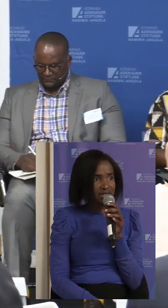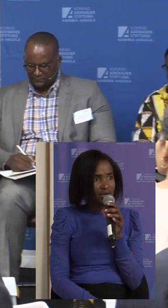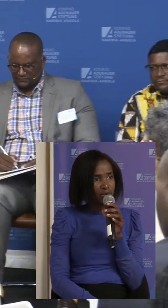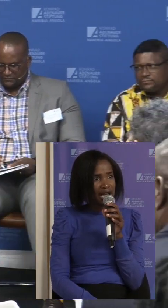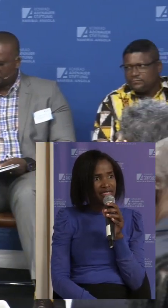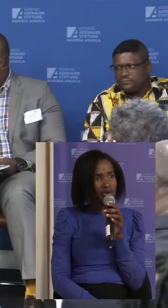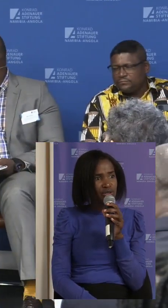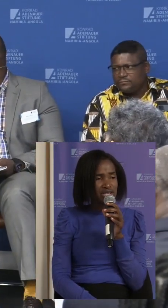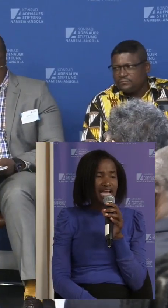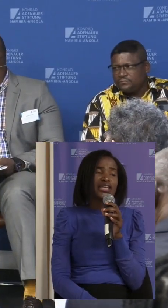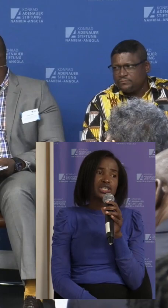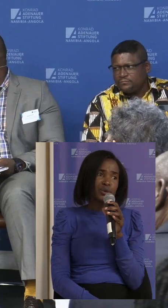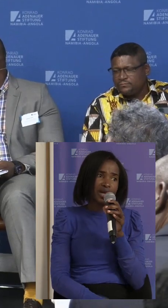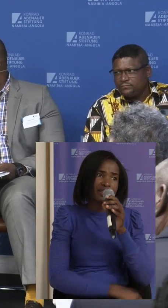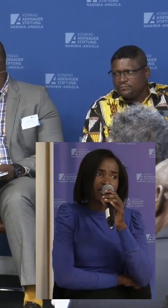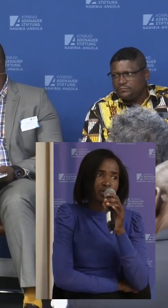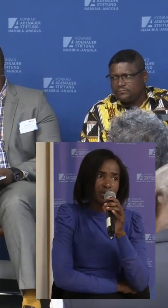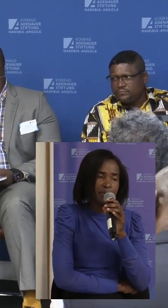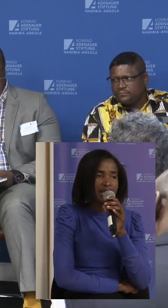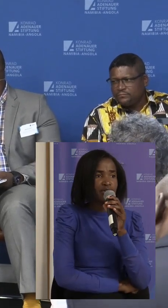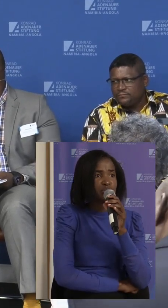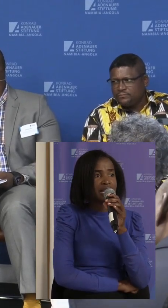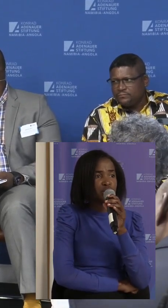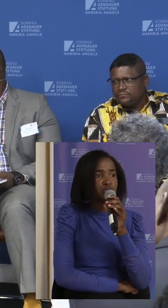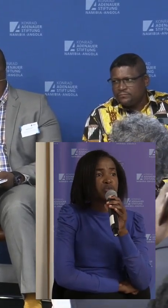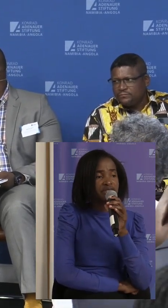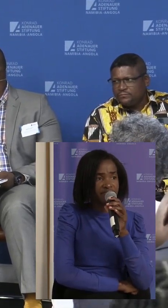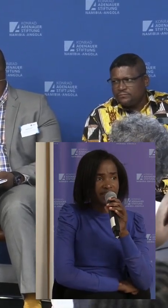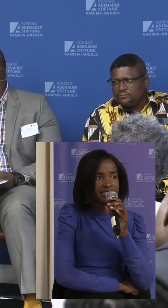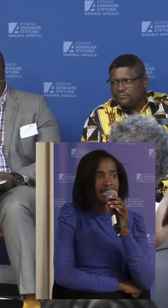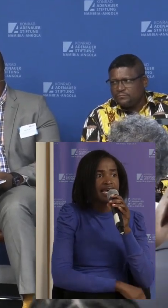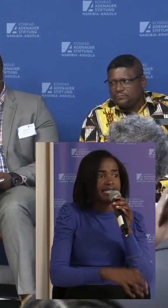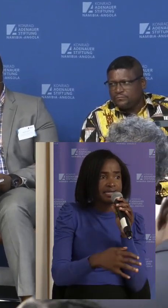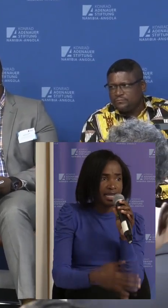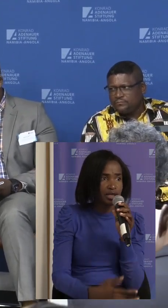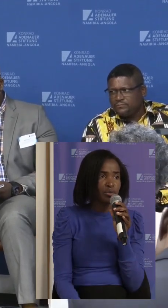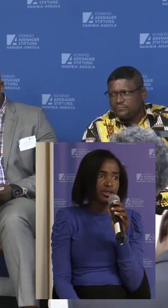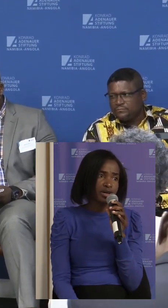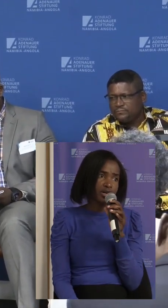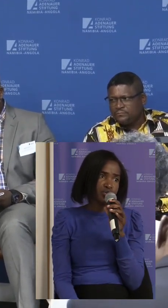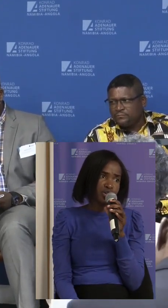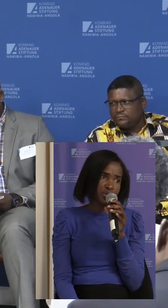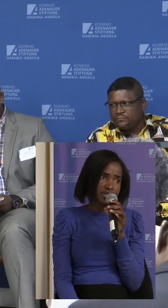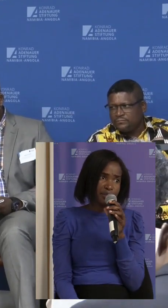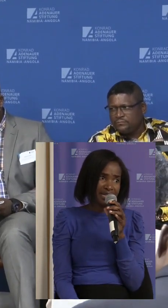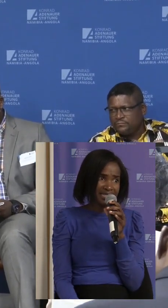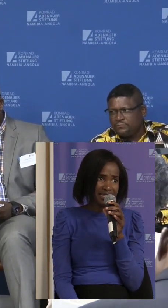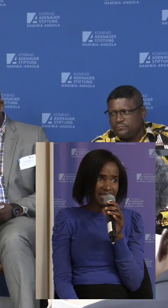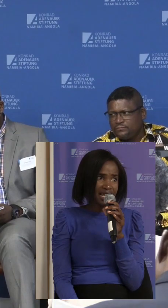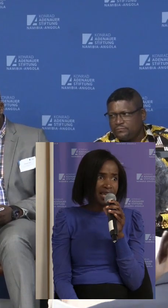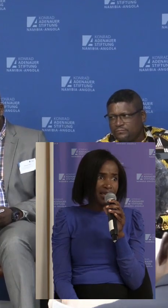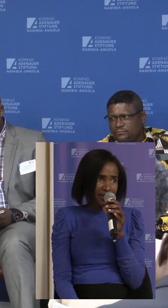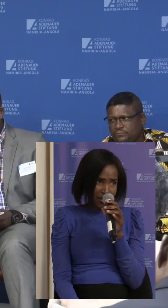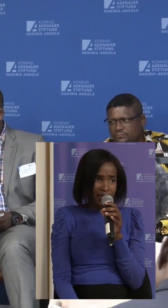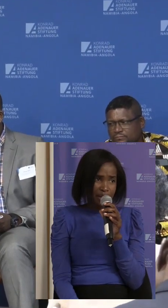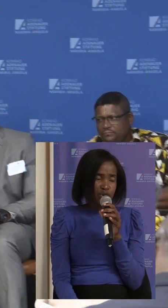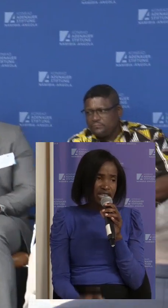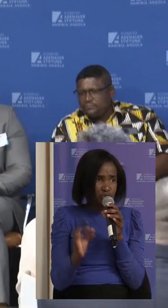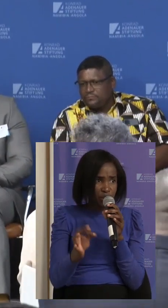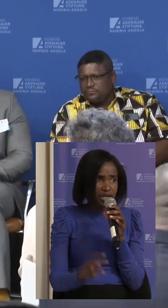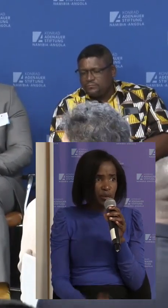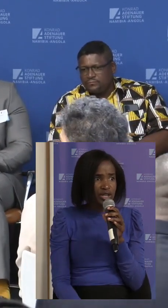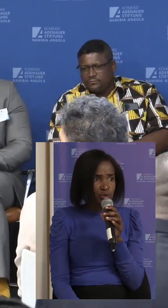about, I actually look at the curriculum and I thought by now it will be modified in tandem with students with disabilities. Yeah,